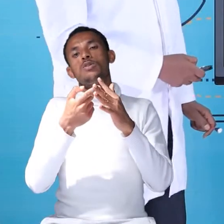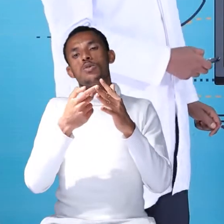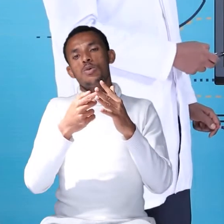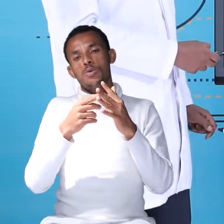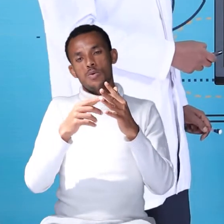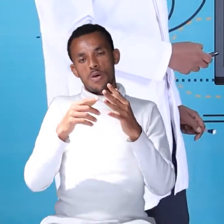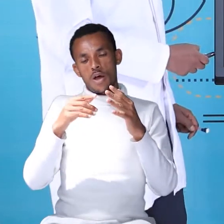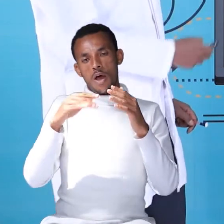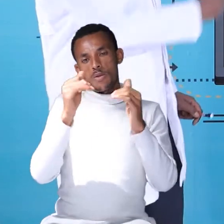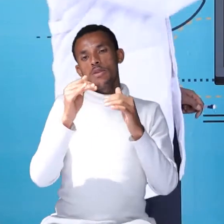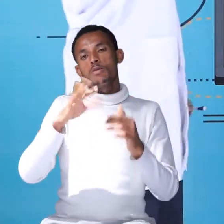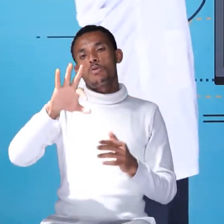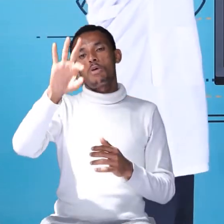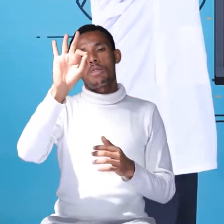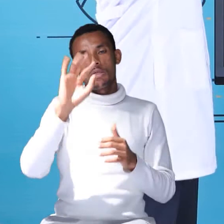the original amount.